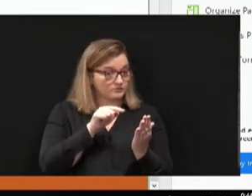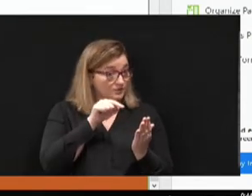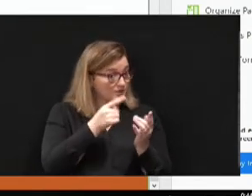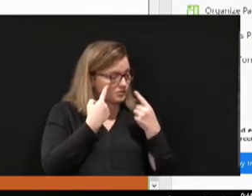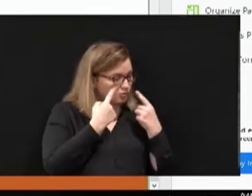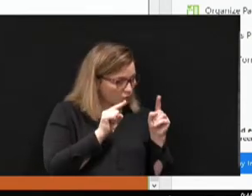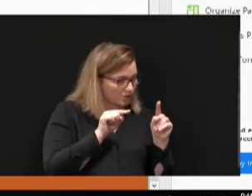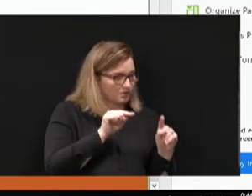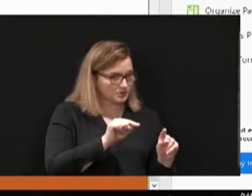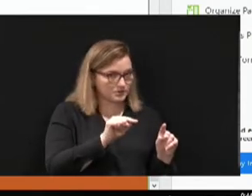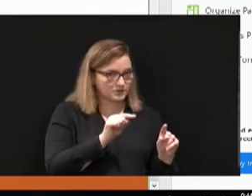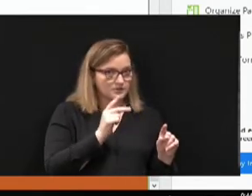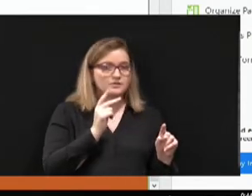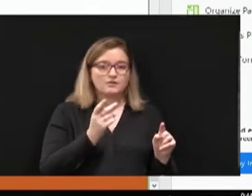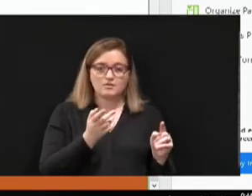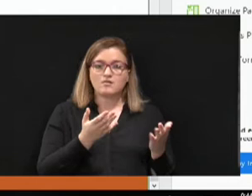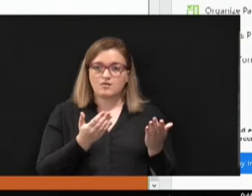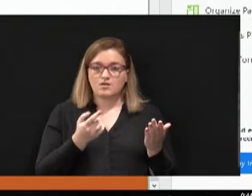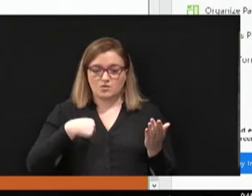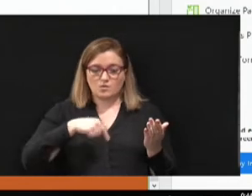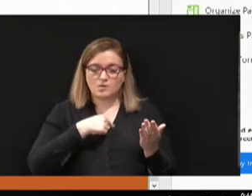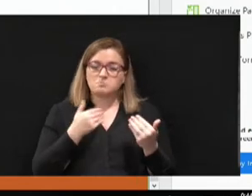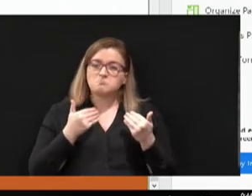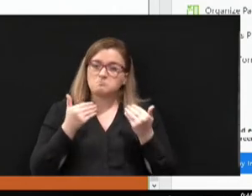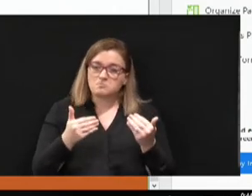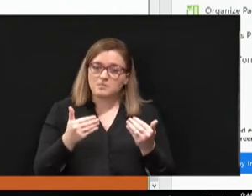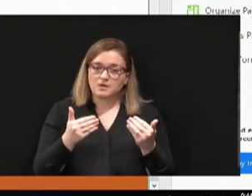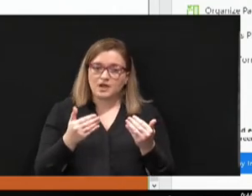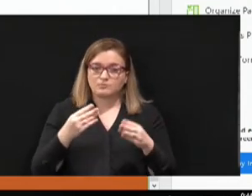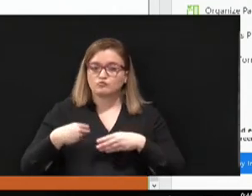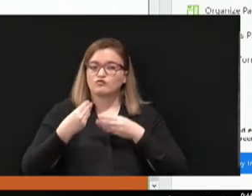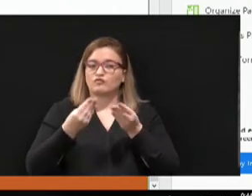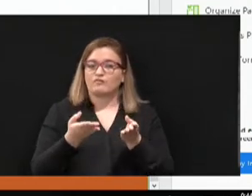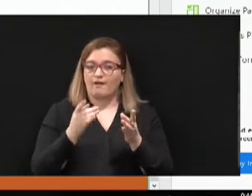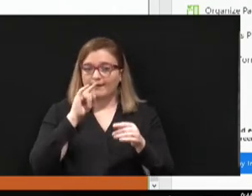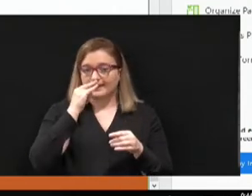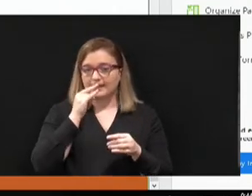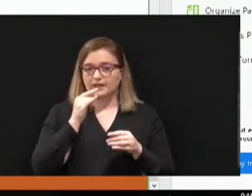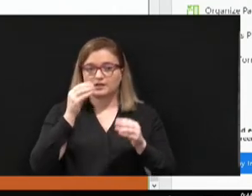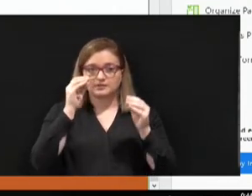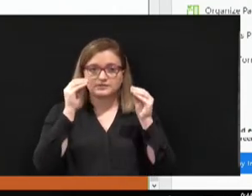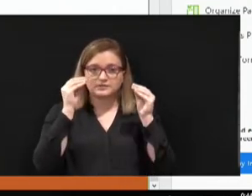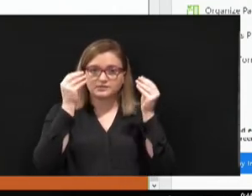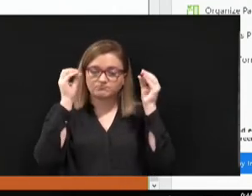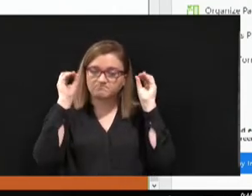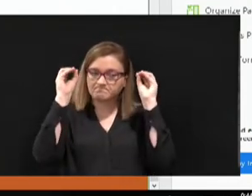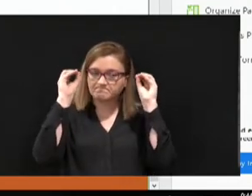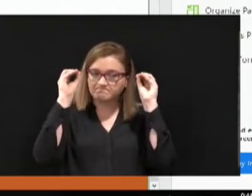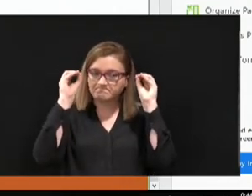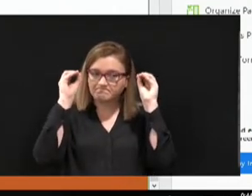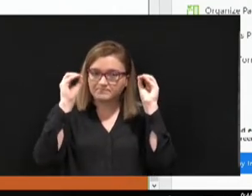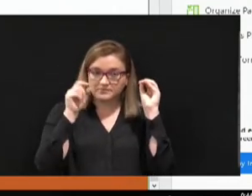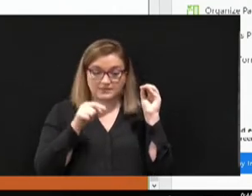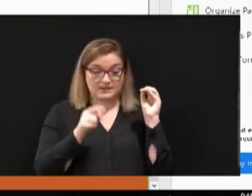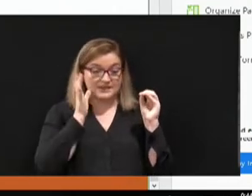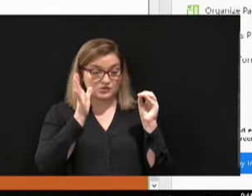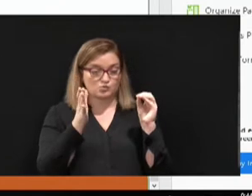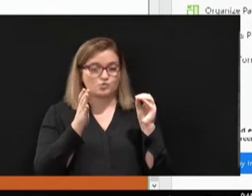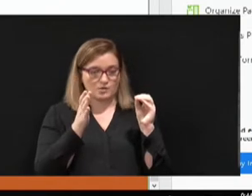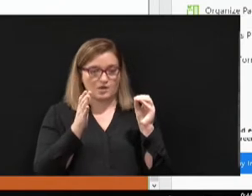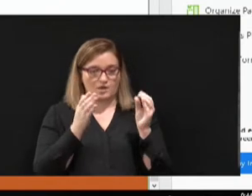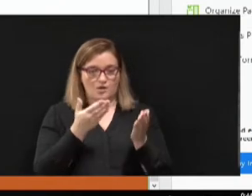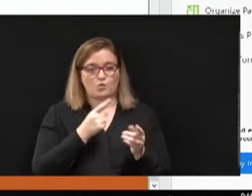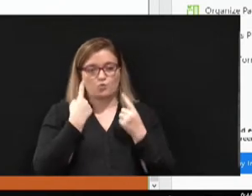to make sure that we give the kids the instruction that science has proven works for them. So